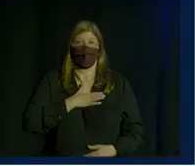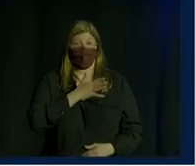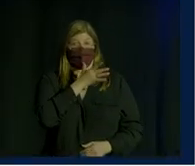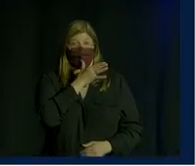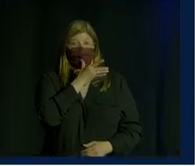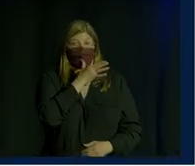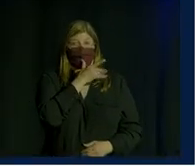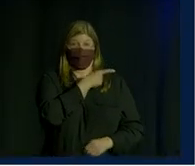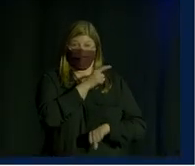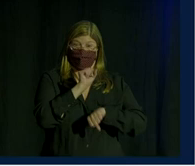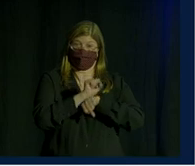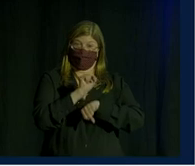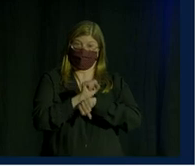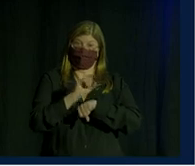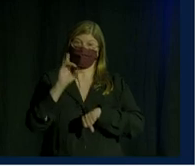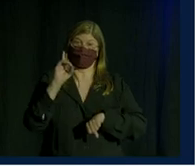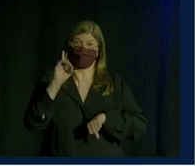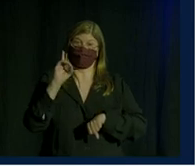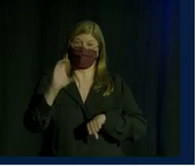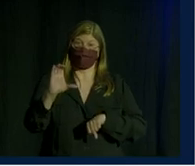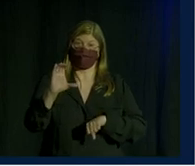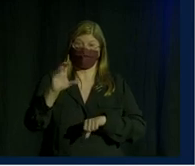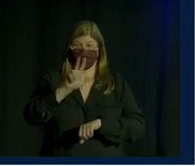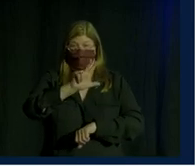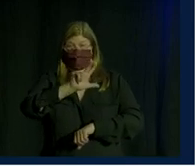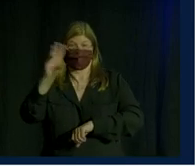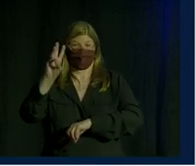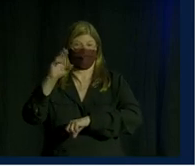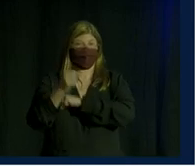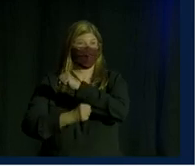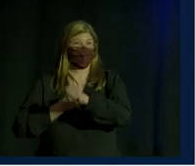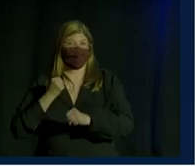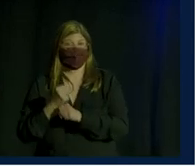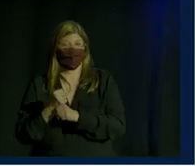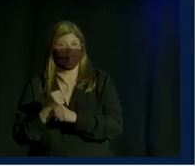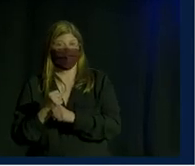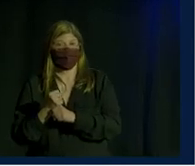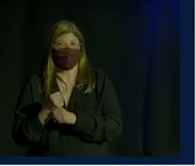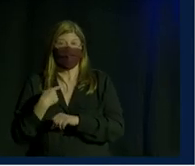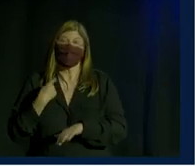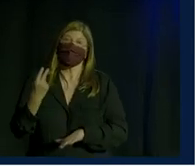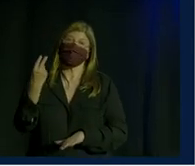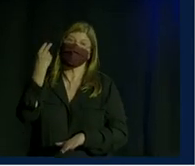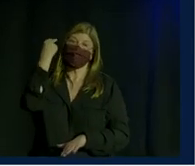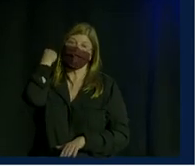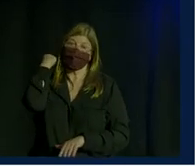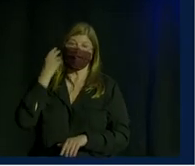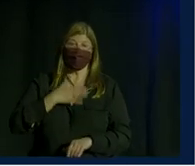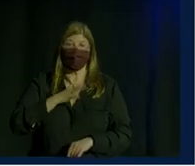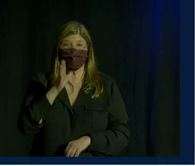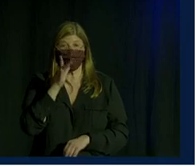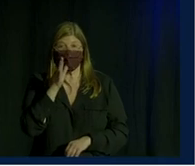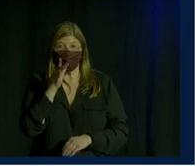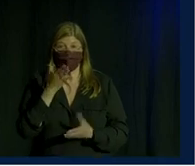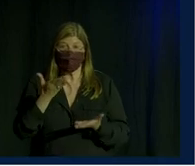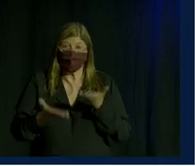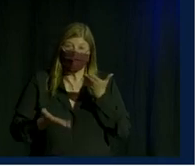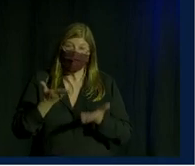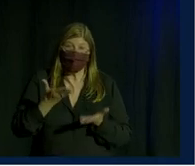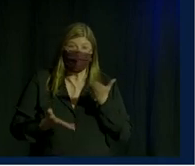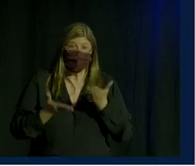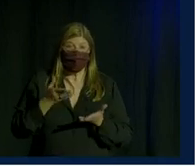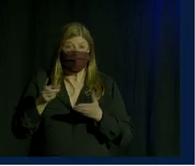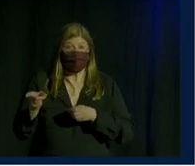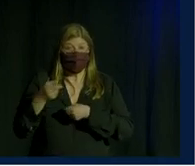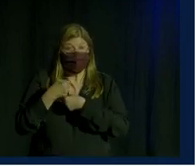employee, and I think about her and others like her who maybe make too much for certain home buying programs, but don't make